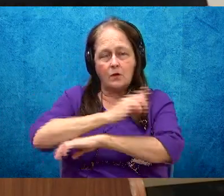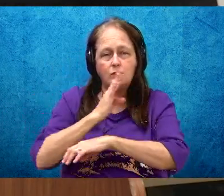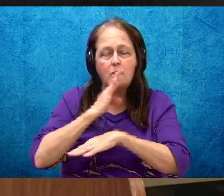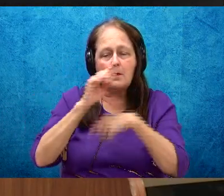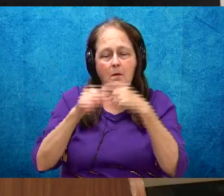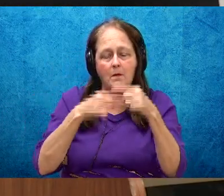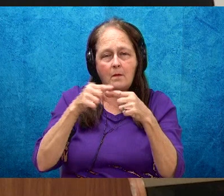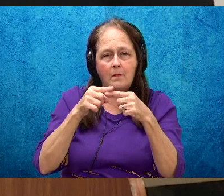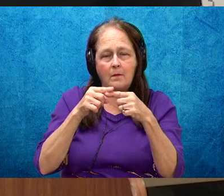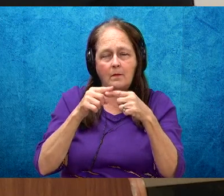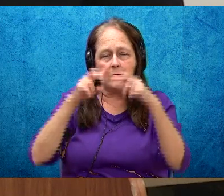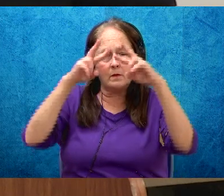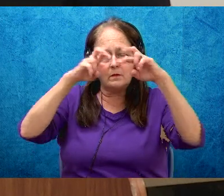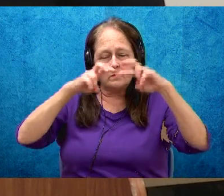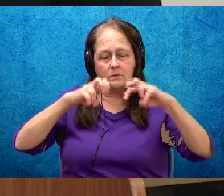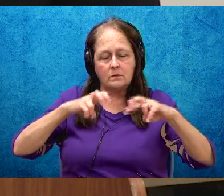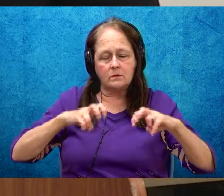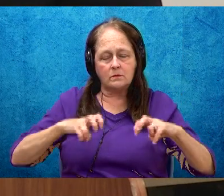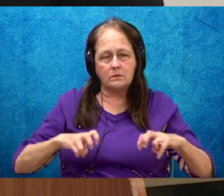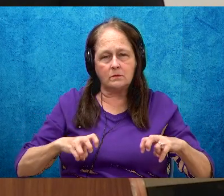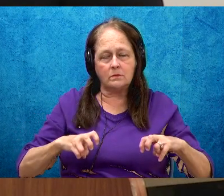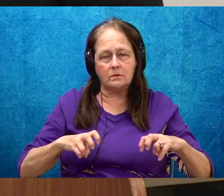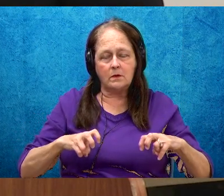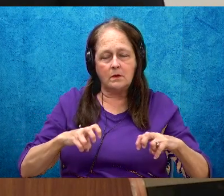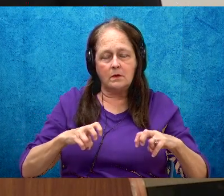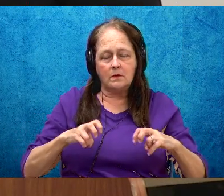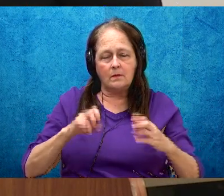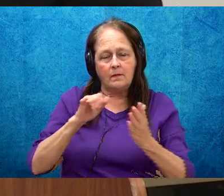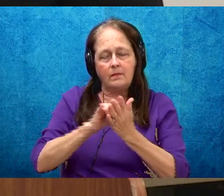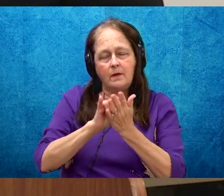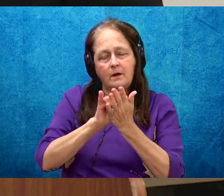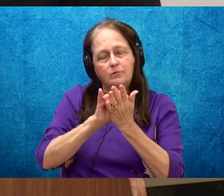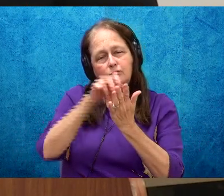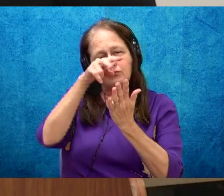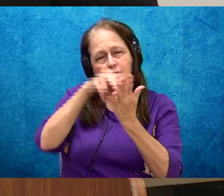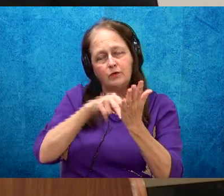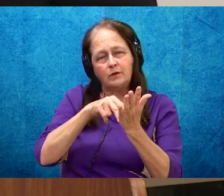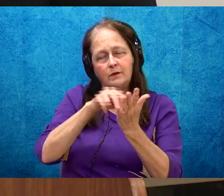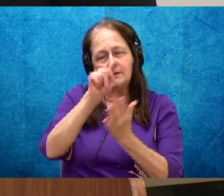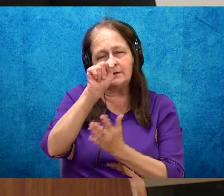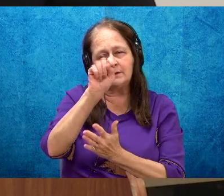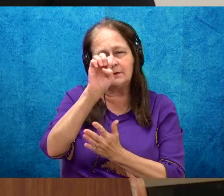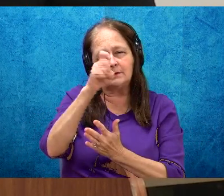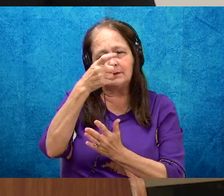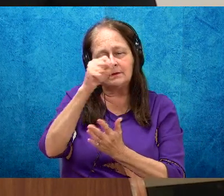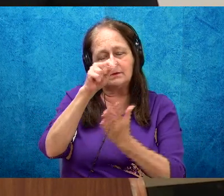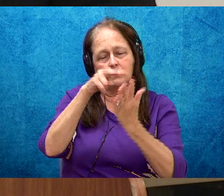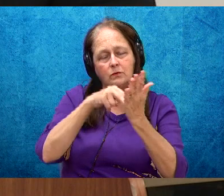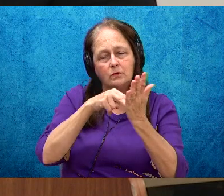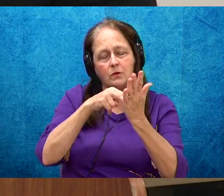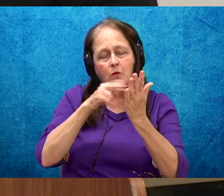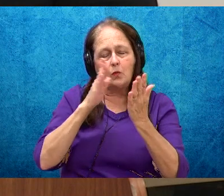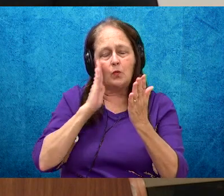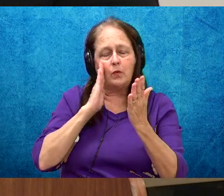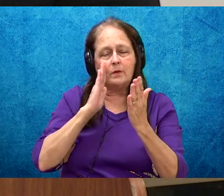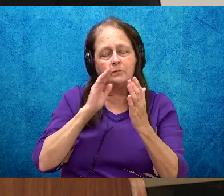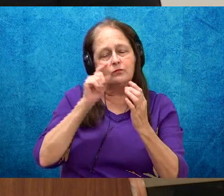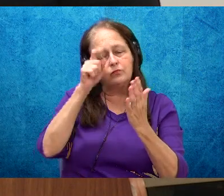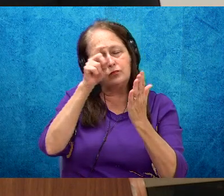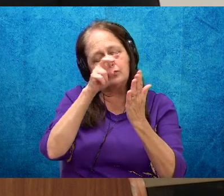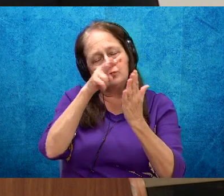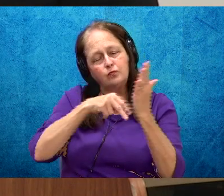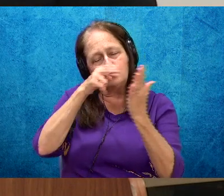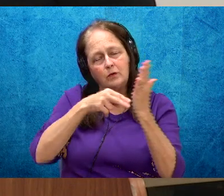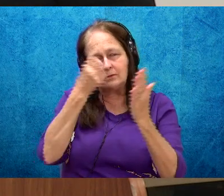about analyzing text structure. Now, we've done this before. You know what that is. We're going to break down the text for a